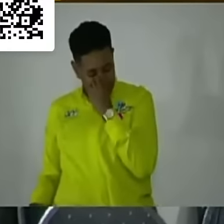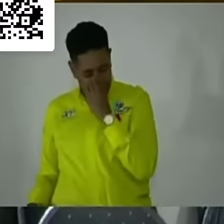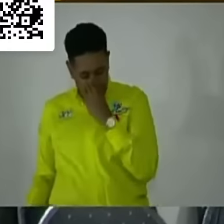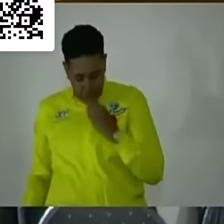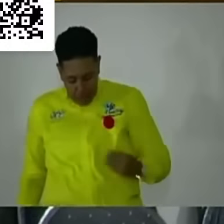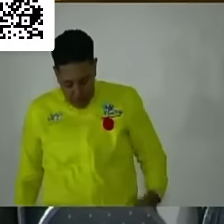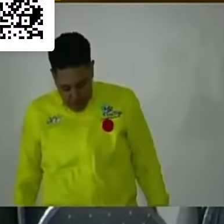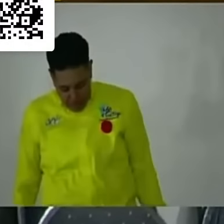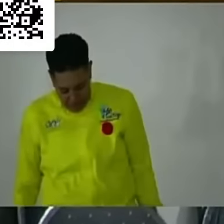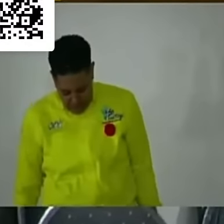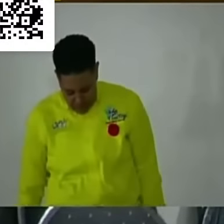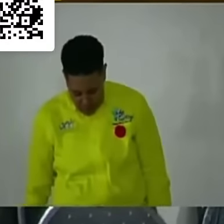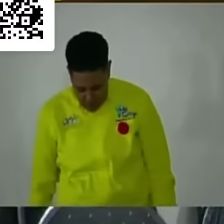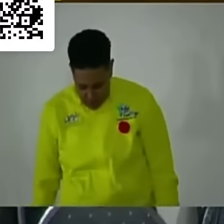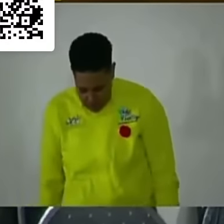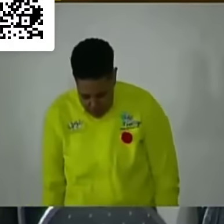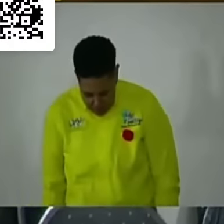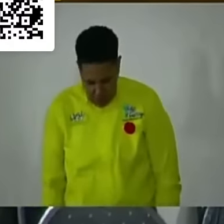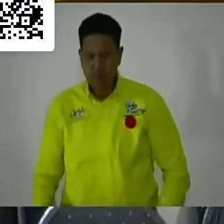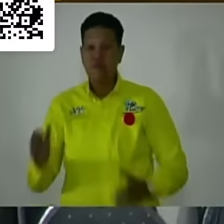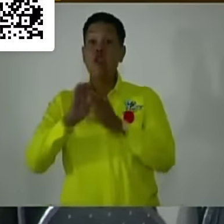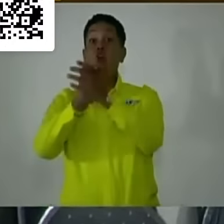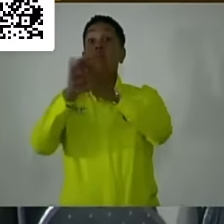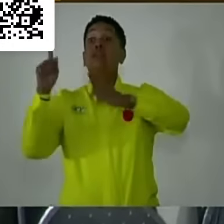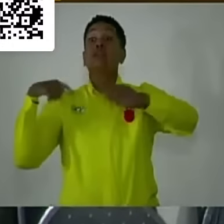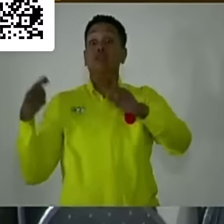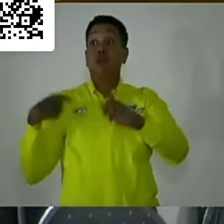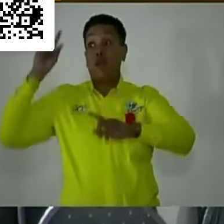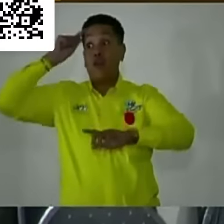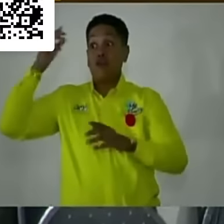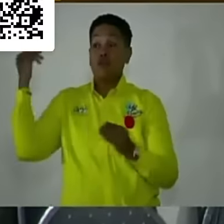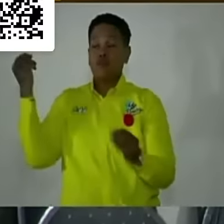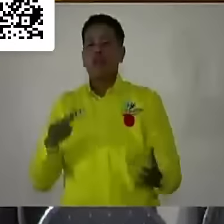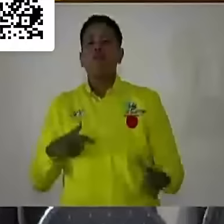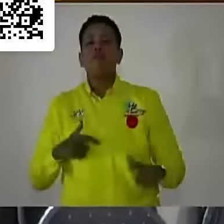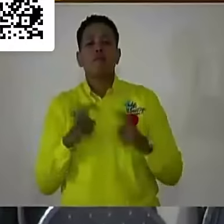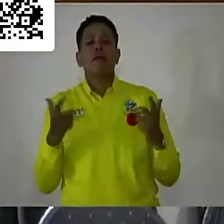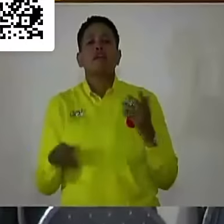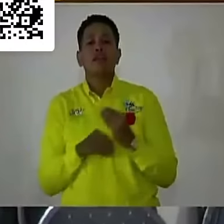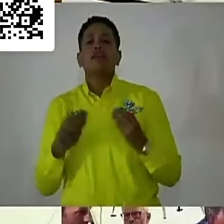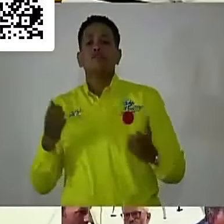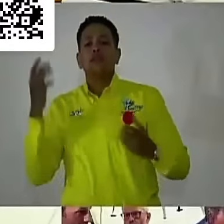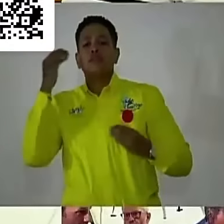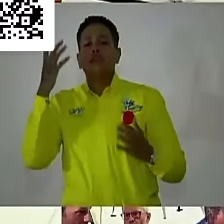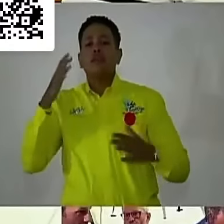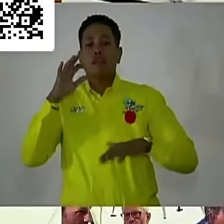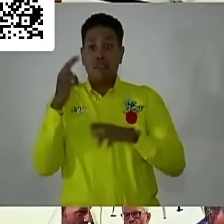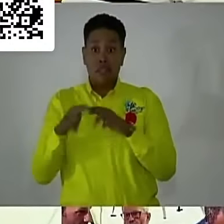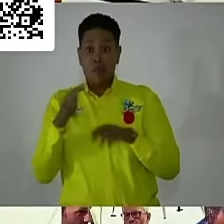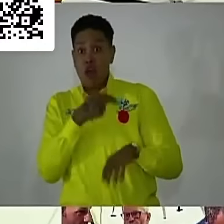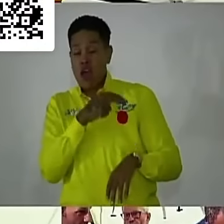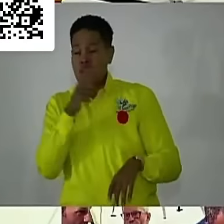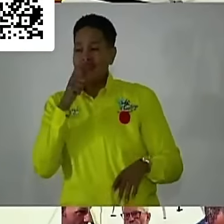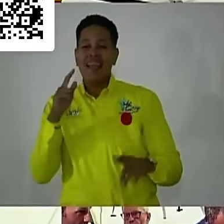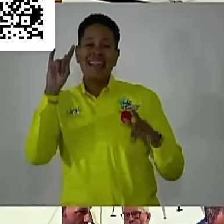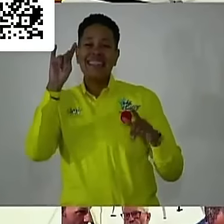Spain for this. This is a major addition, and I just want to say that these field hospitals are not